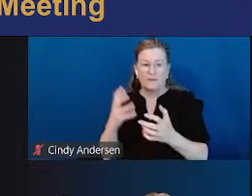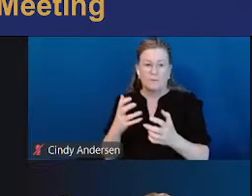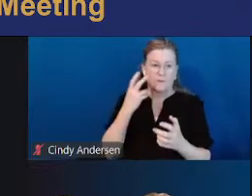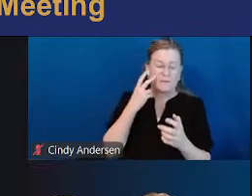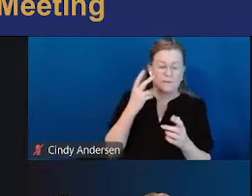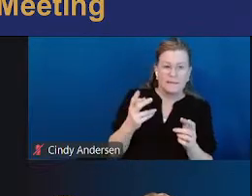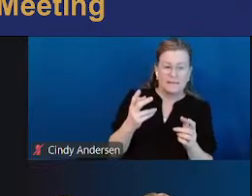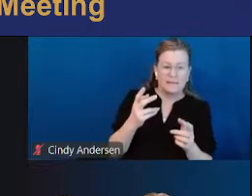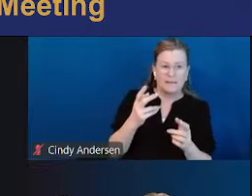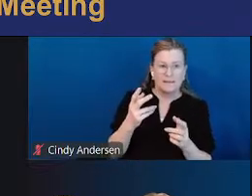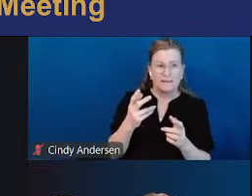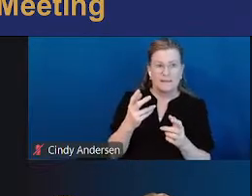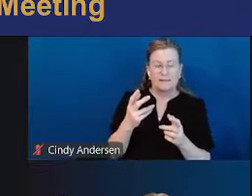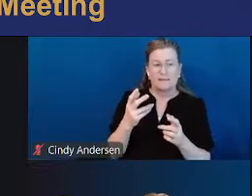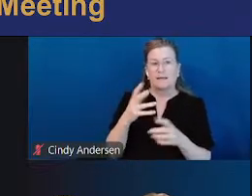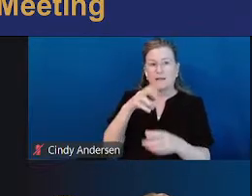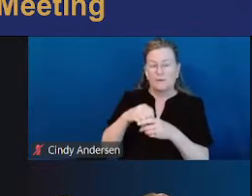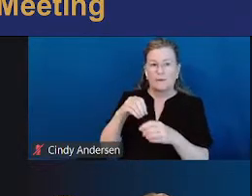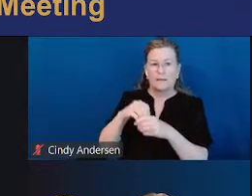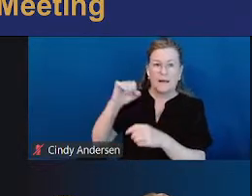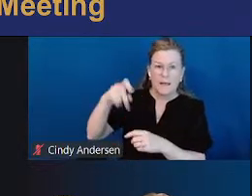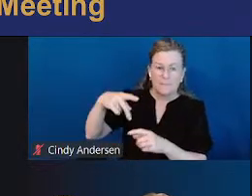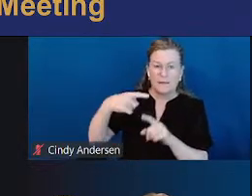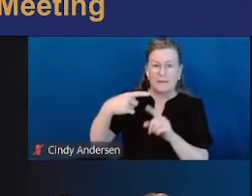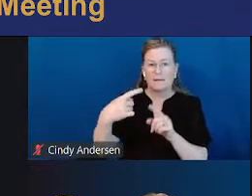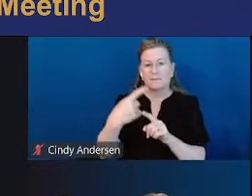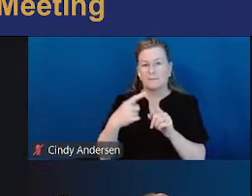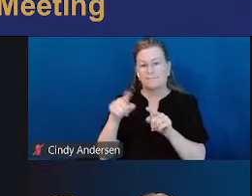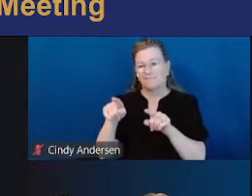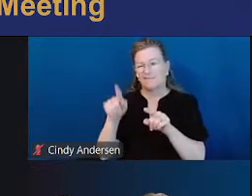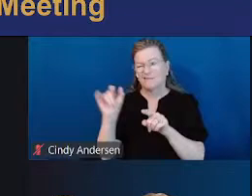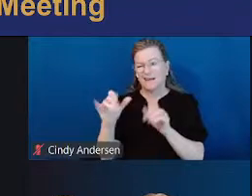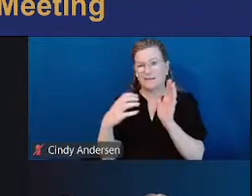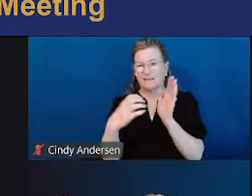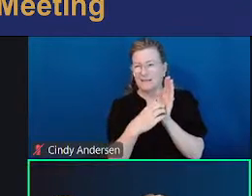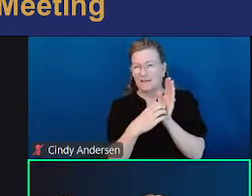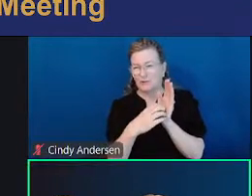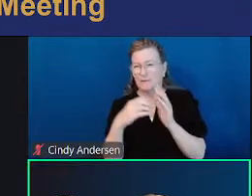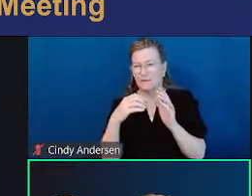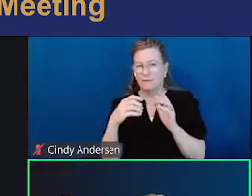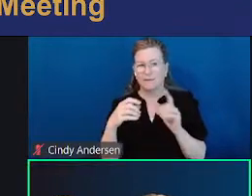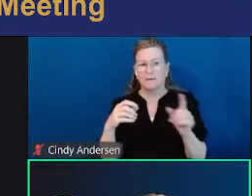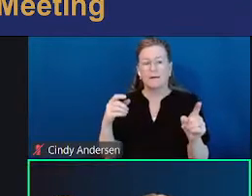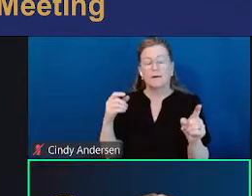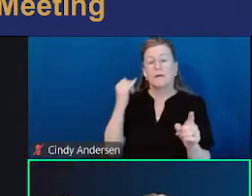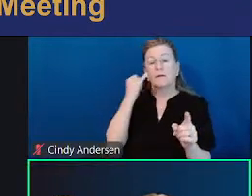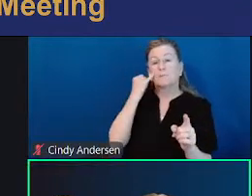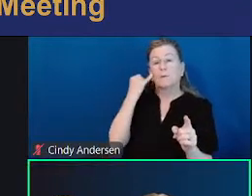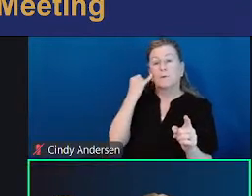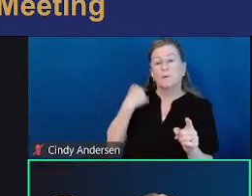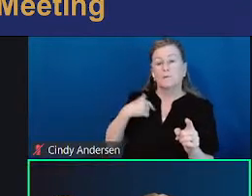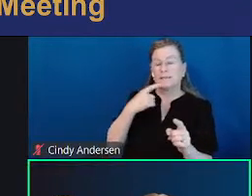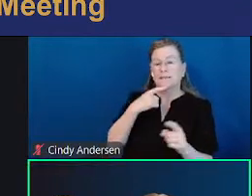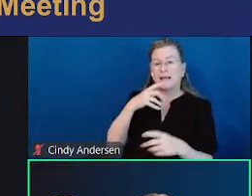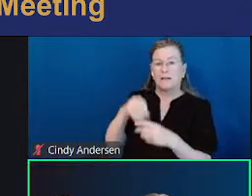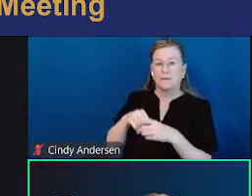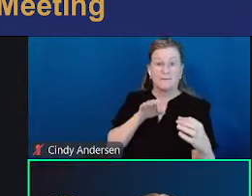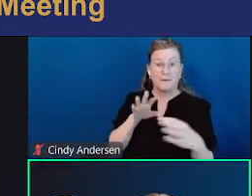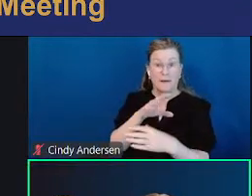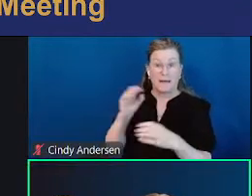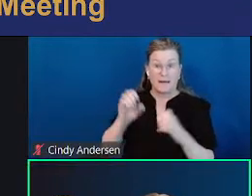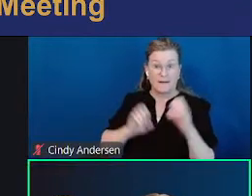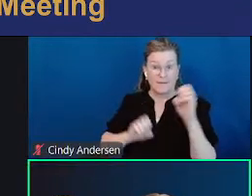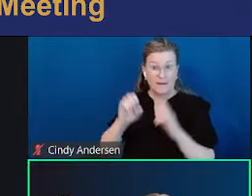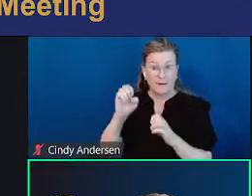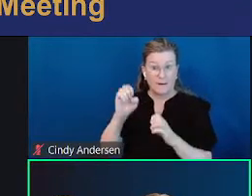it included in IEPs just as a section? How about if we say including a feedback and